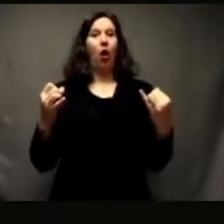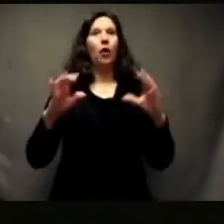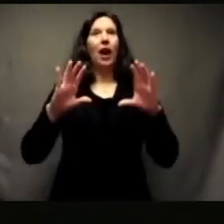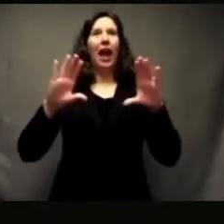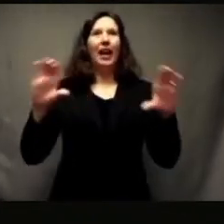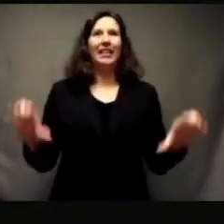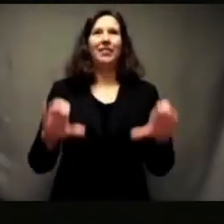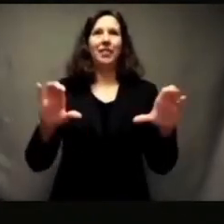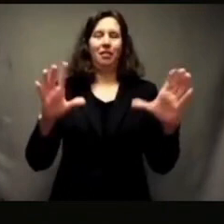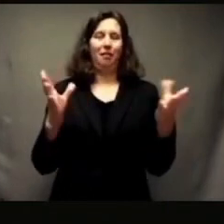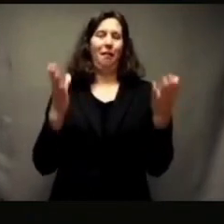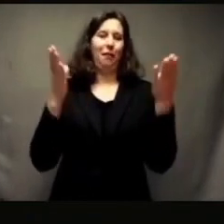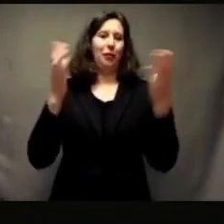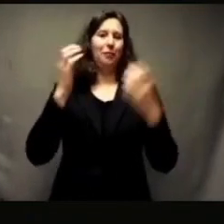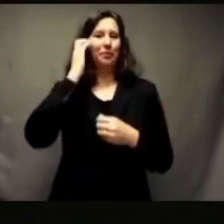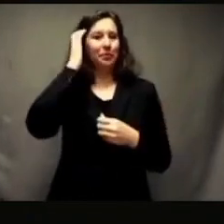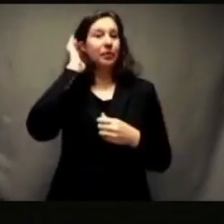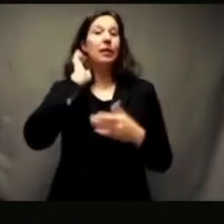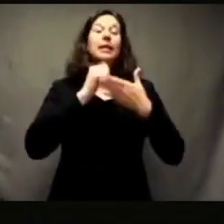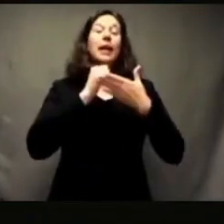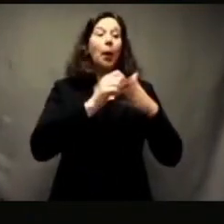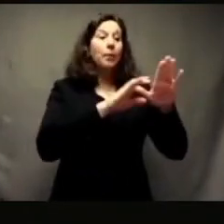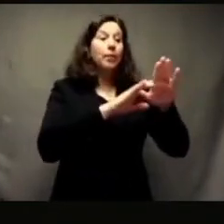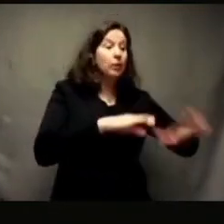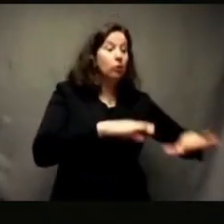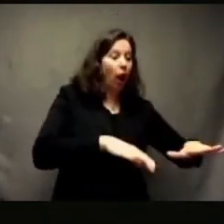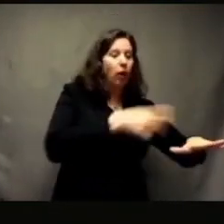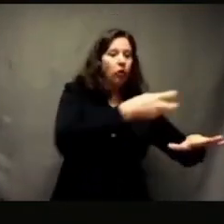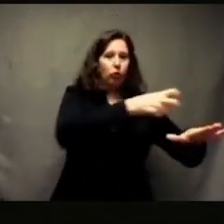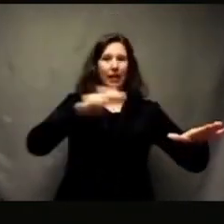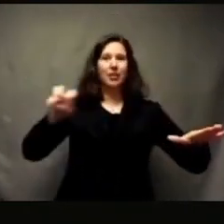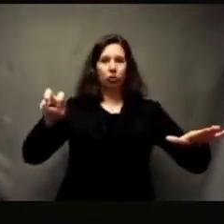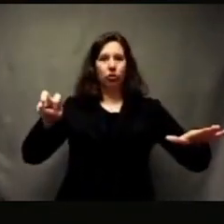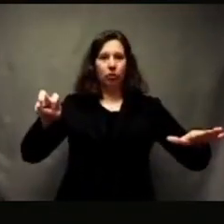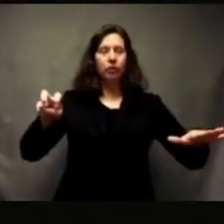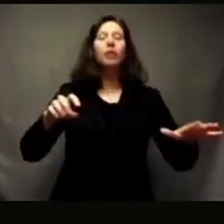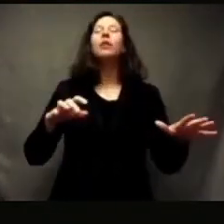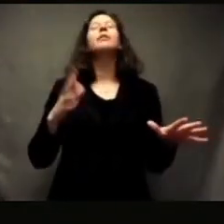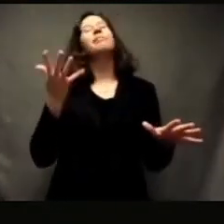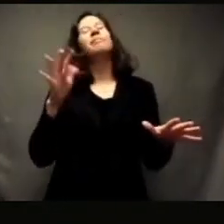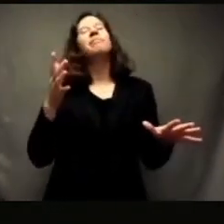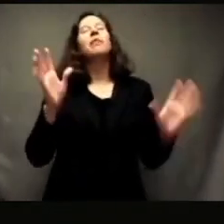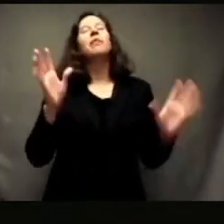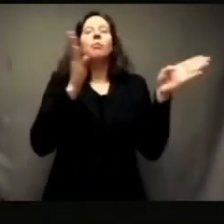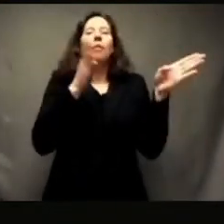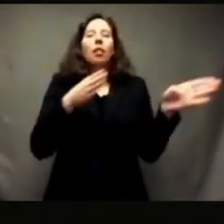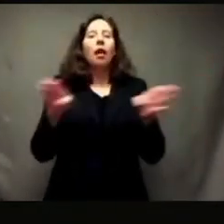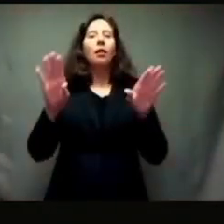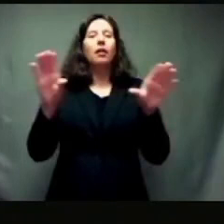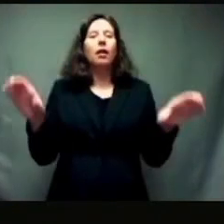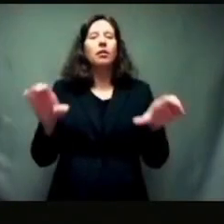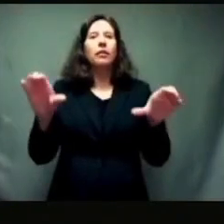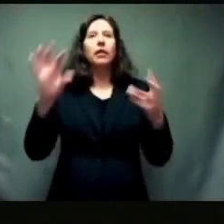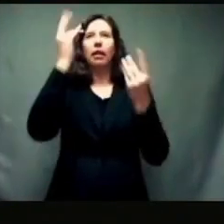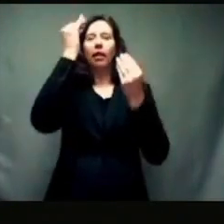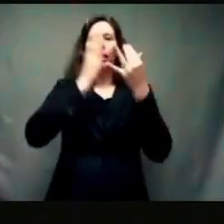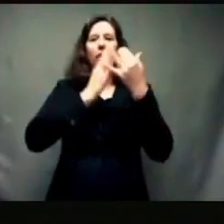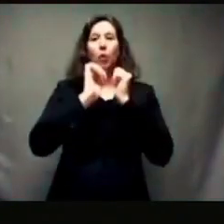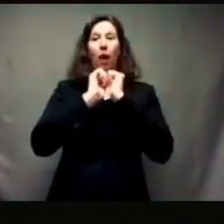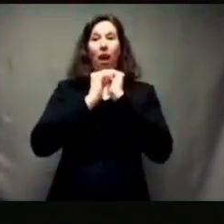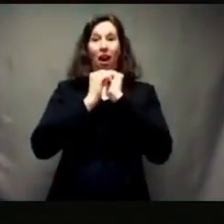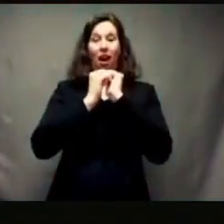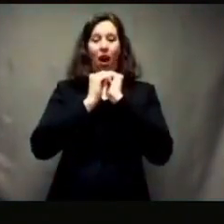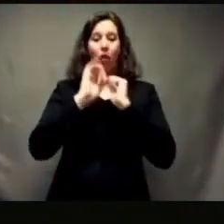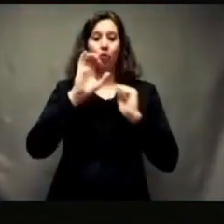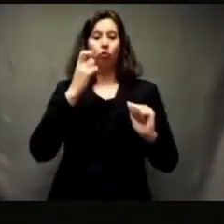that it offers to help the kids transition. So it's kind of a planning activity of thinking through how a